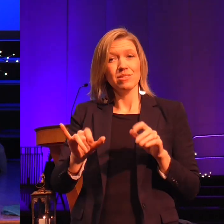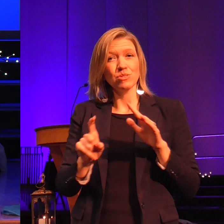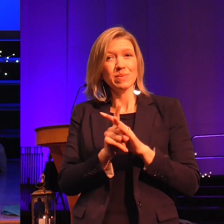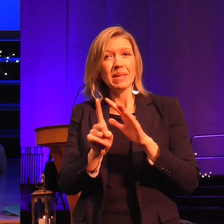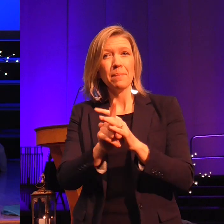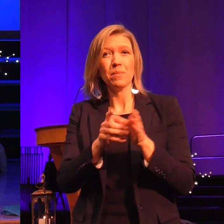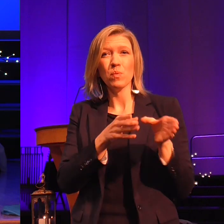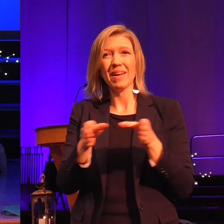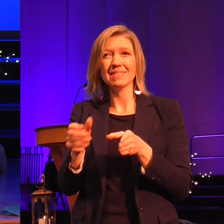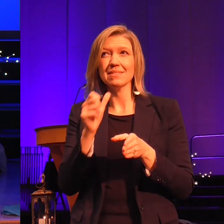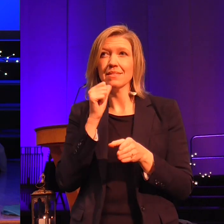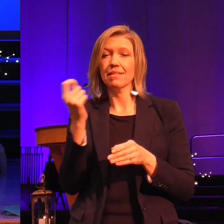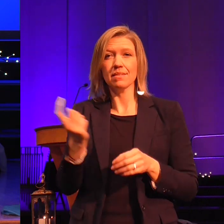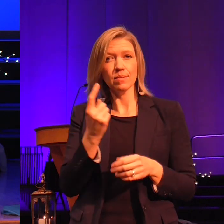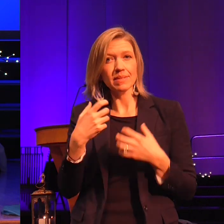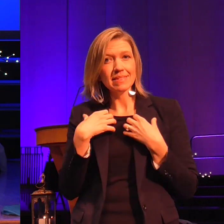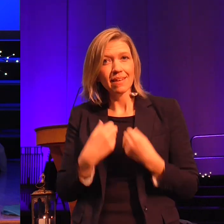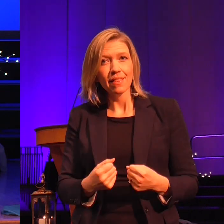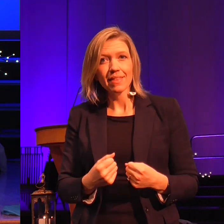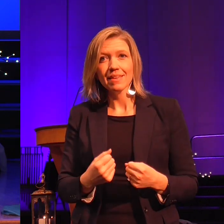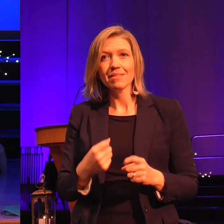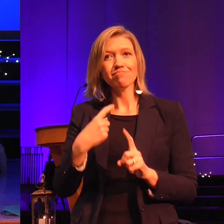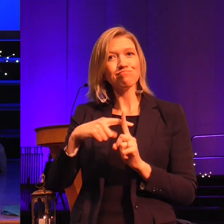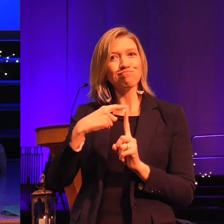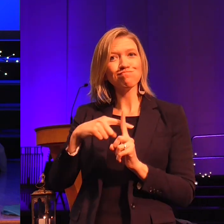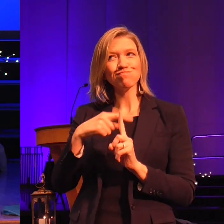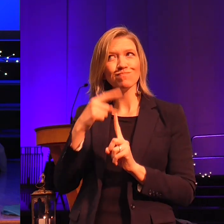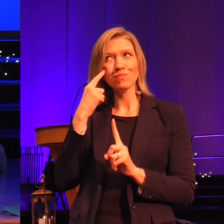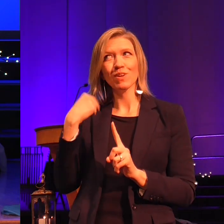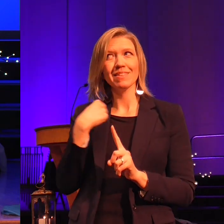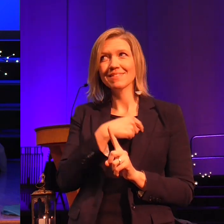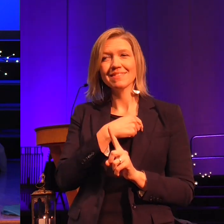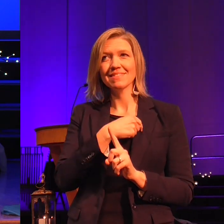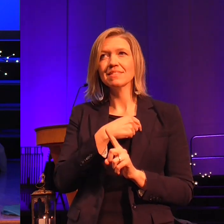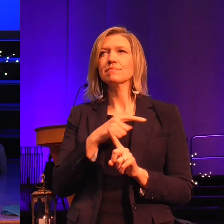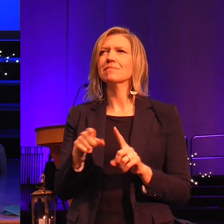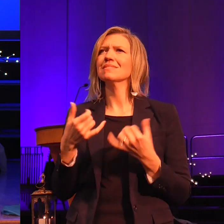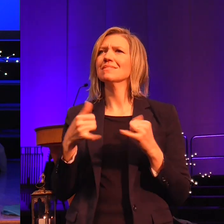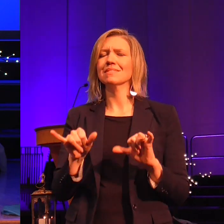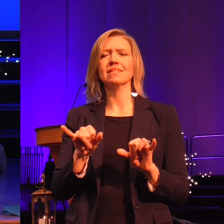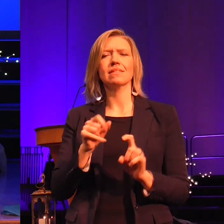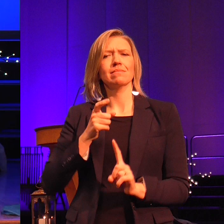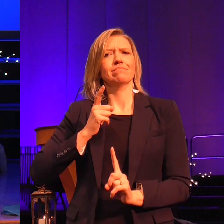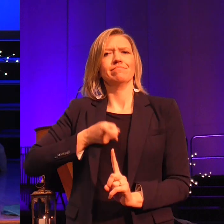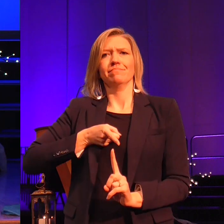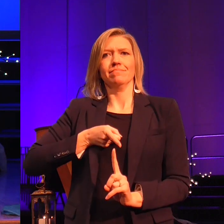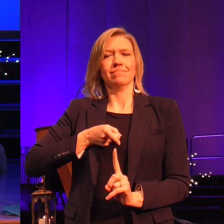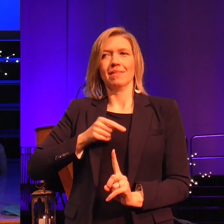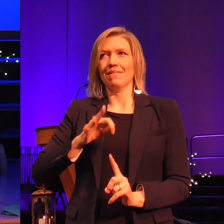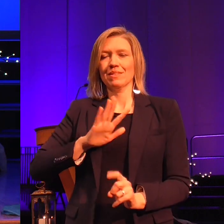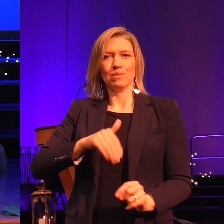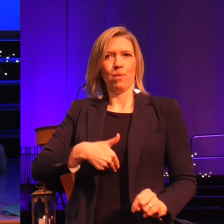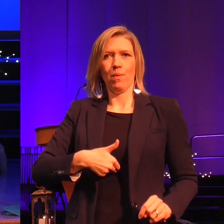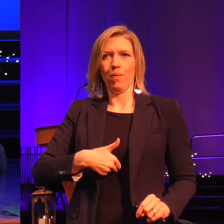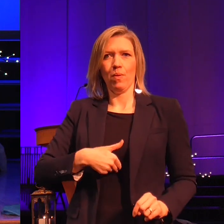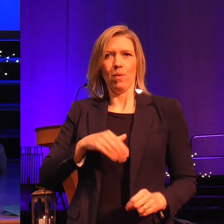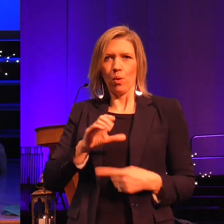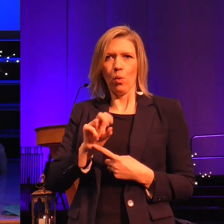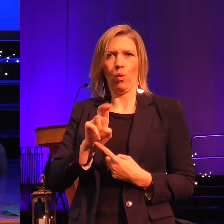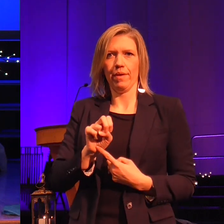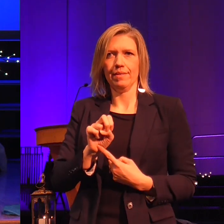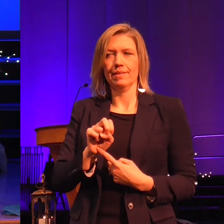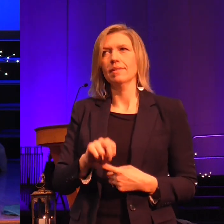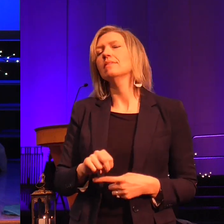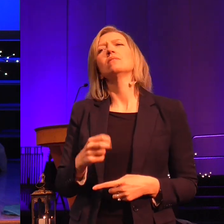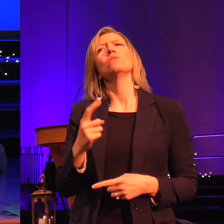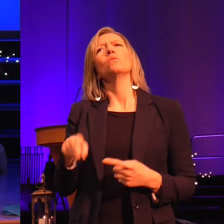so healthy and good for us. And yet it is at the core of our soul. And when I say a theory that